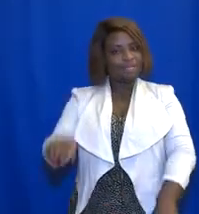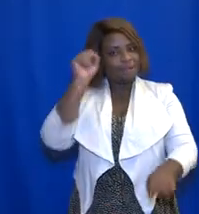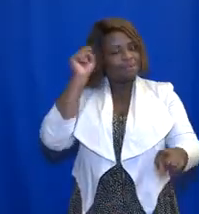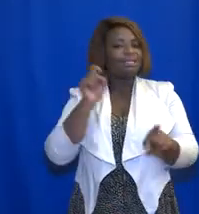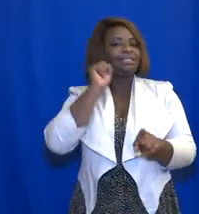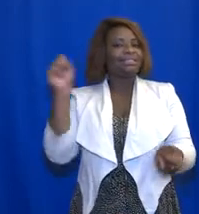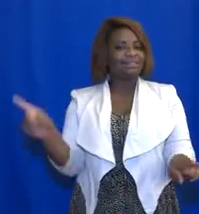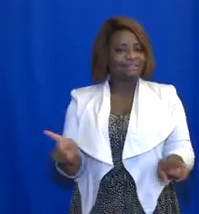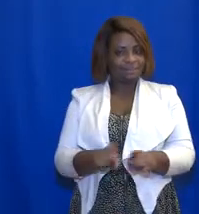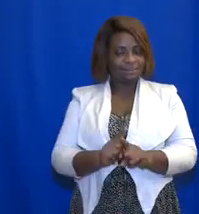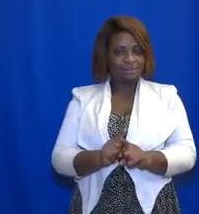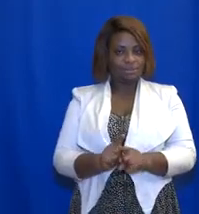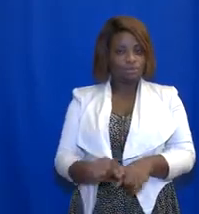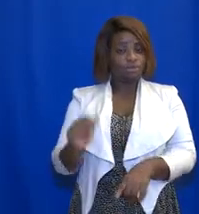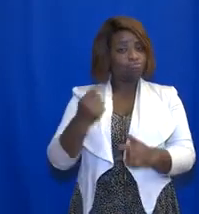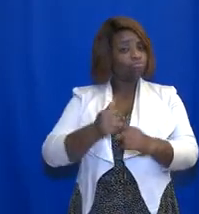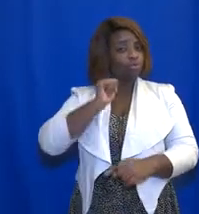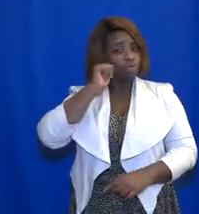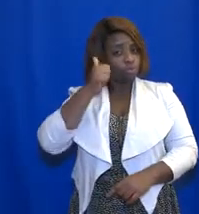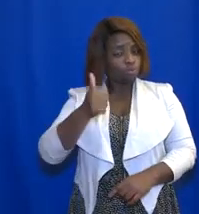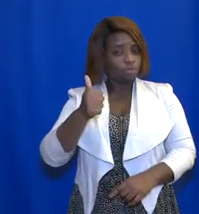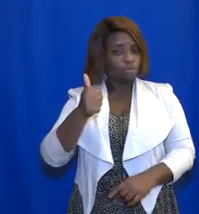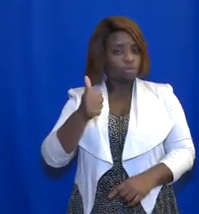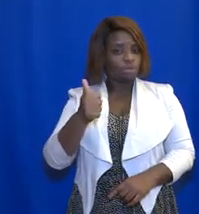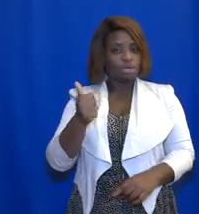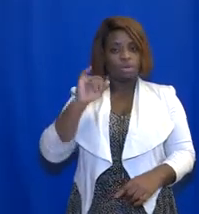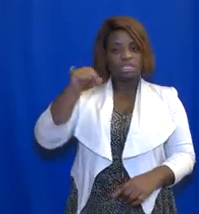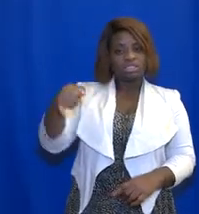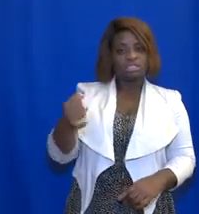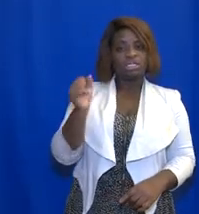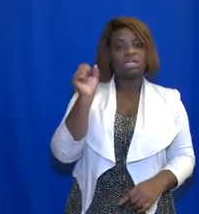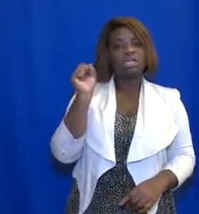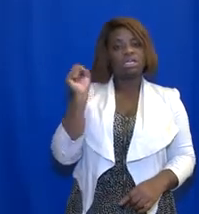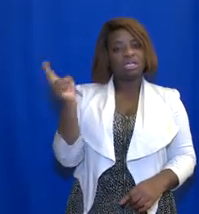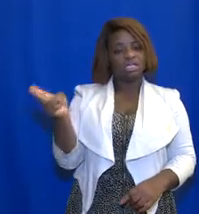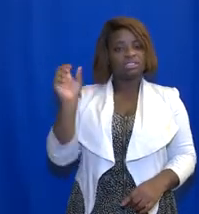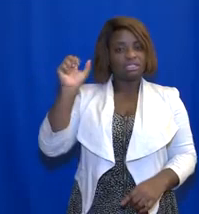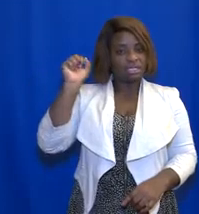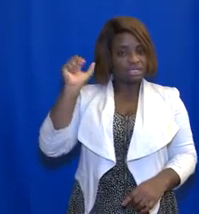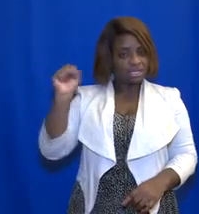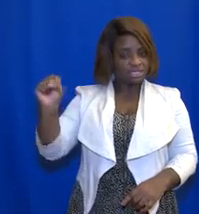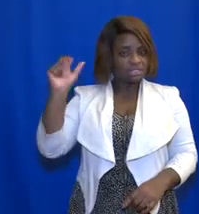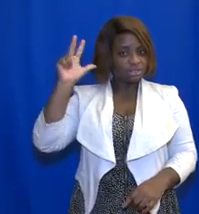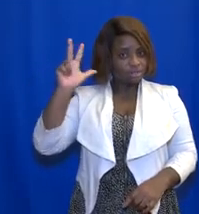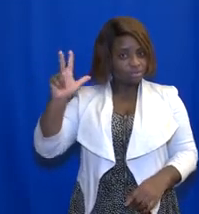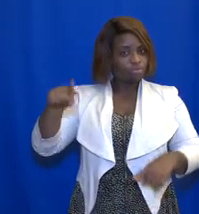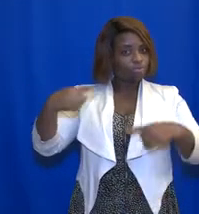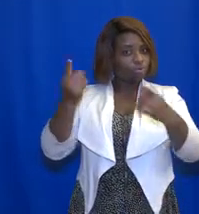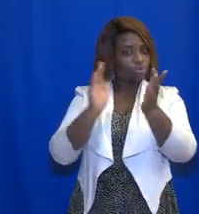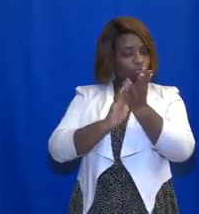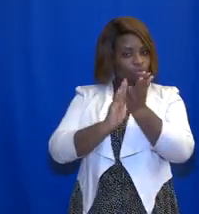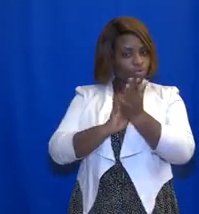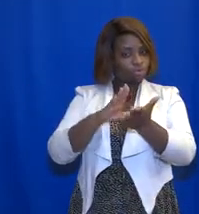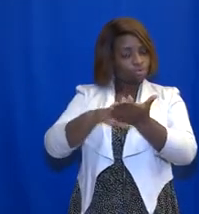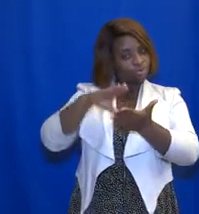Yamime, catch a war, what JHS 3B by a school. Kona na maye